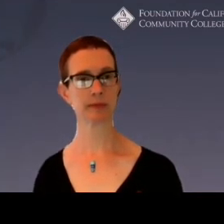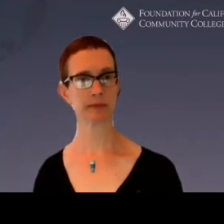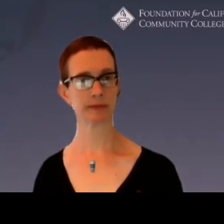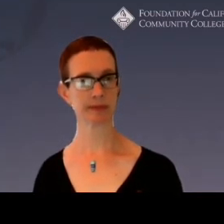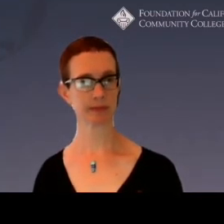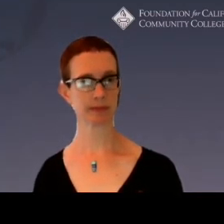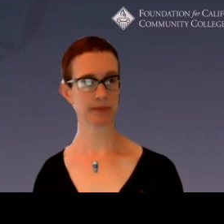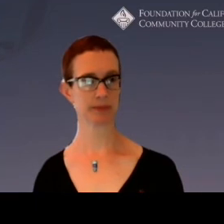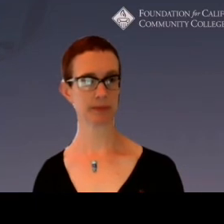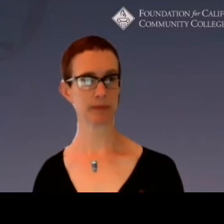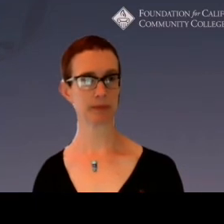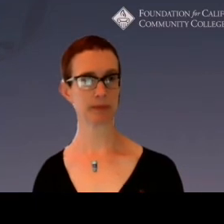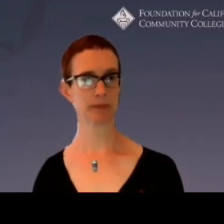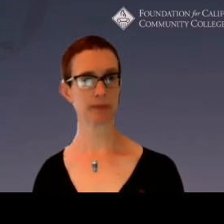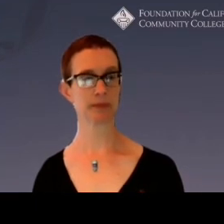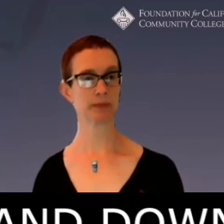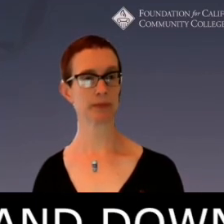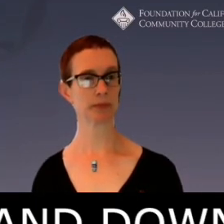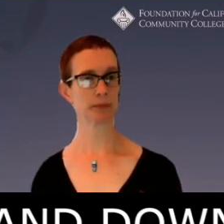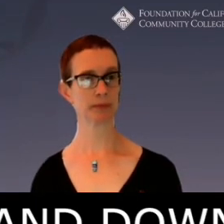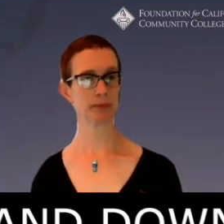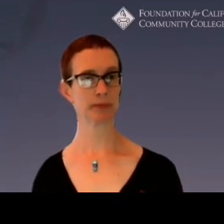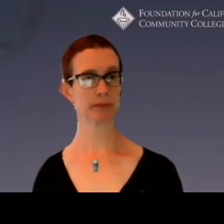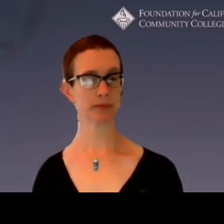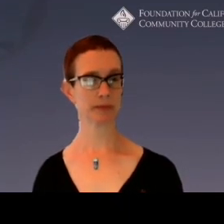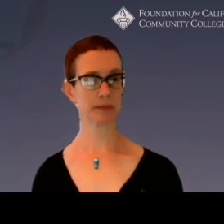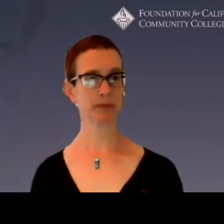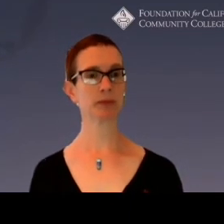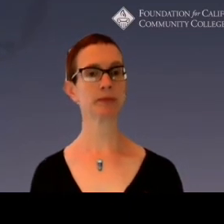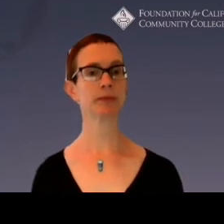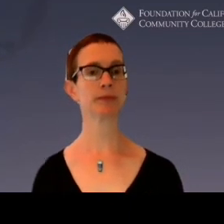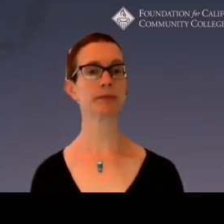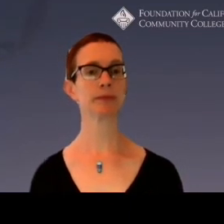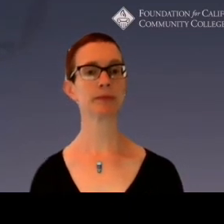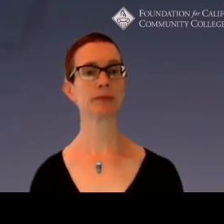you for asking. No worries. Oh, Beth.